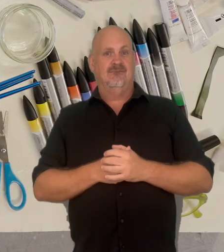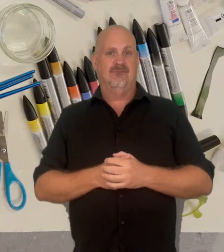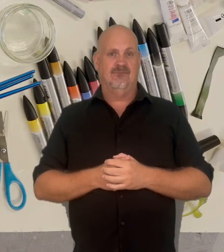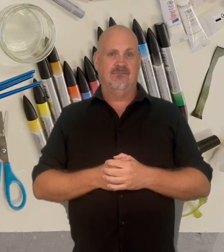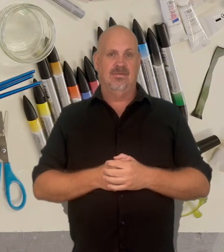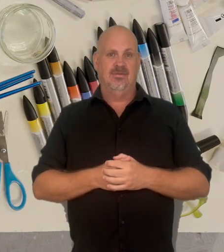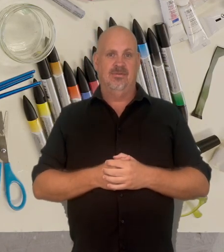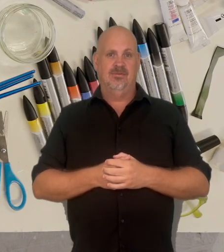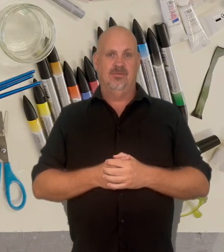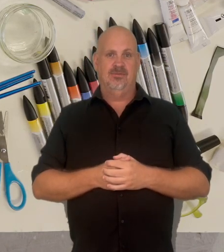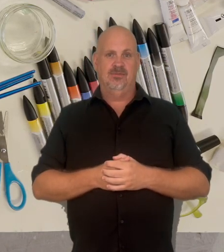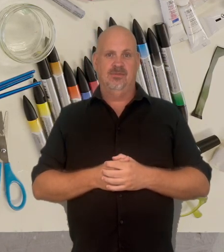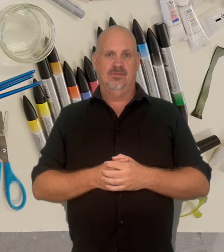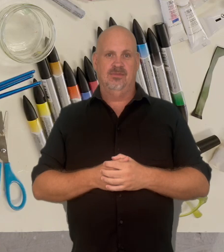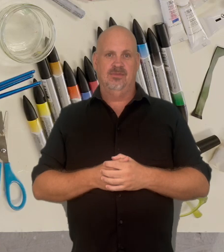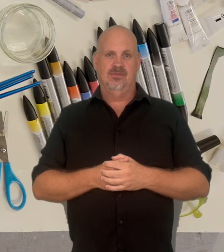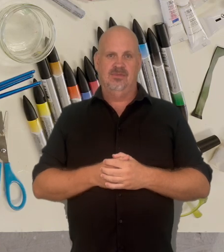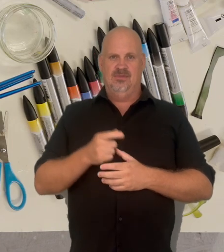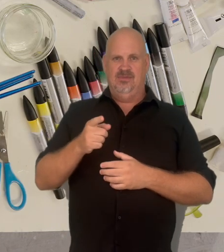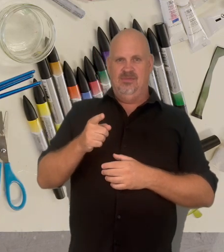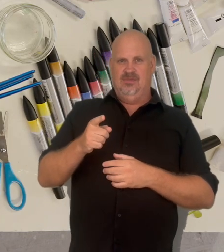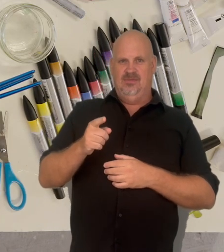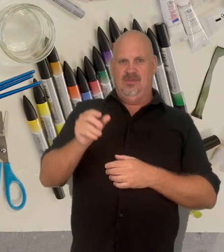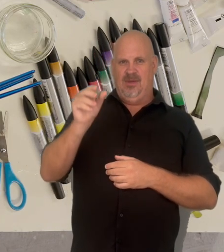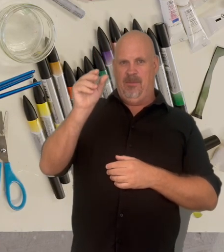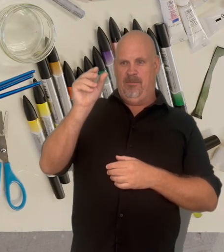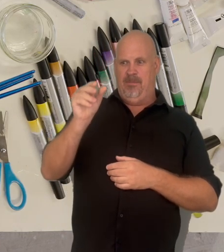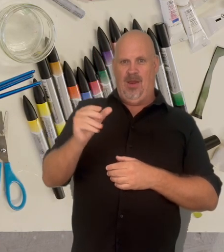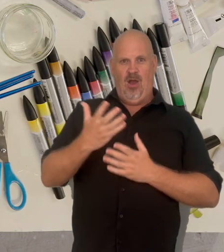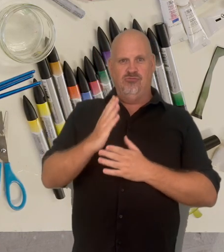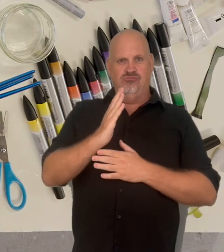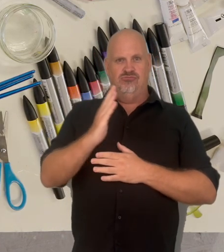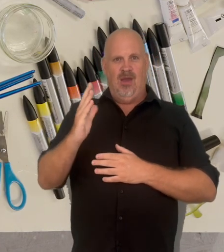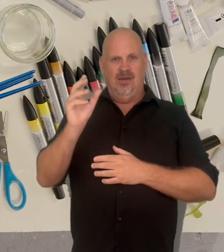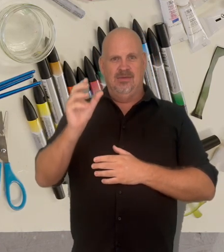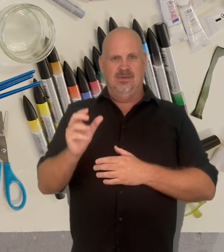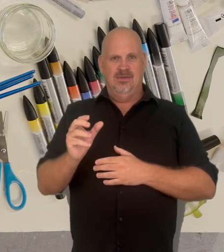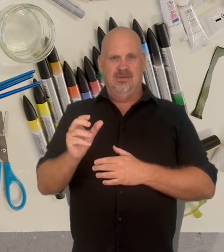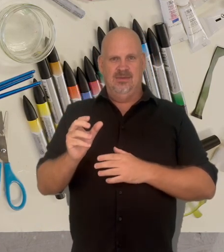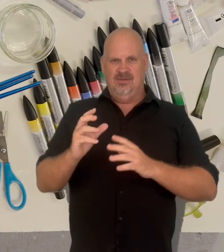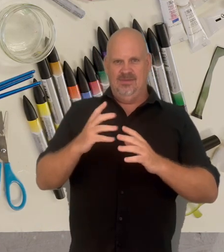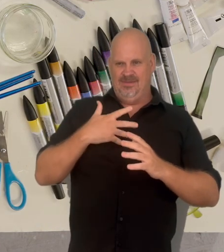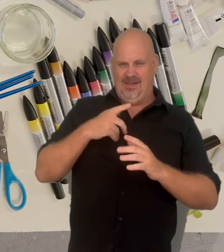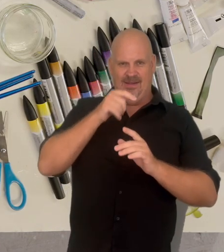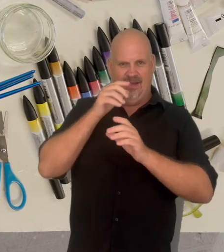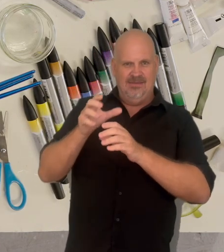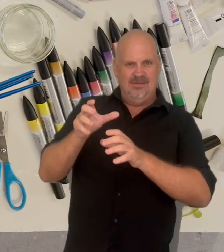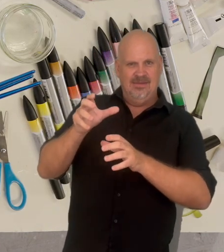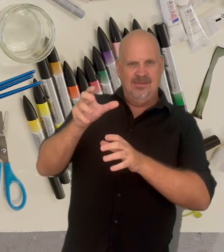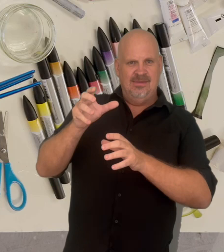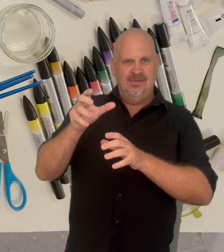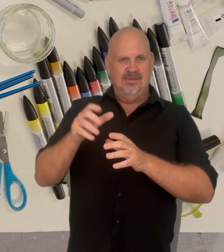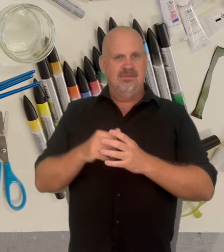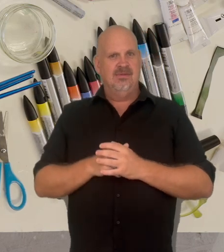I quite like this kind of pillar here on the right and this structure coming here, the way this is working, but I'm going